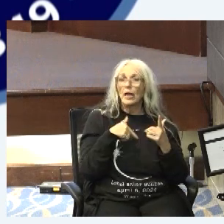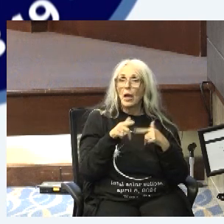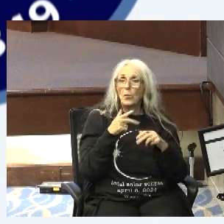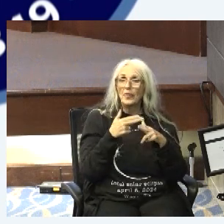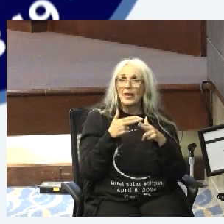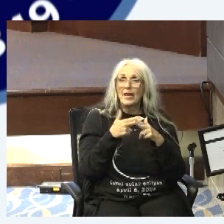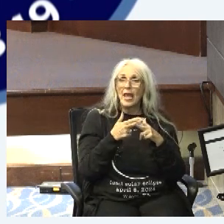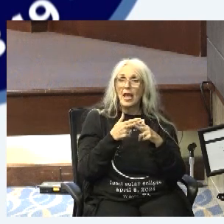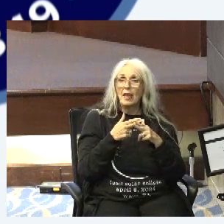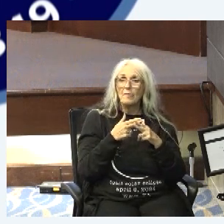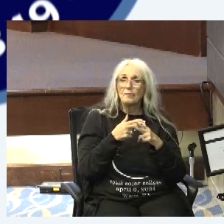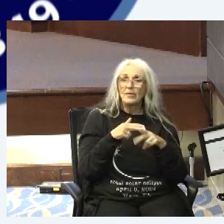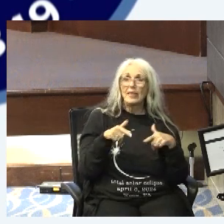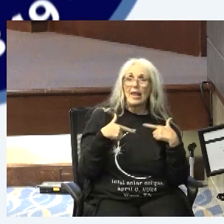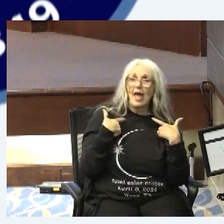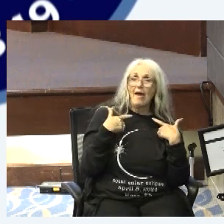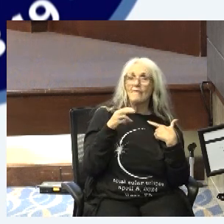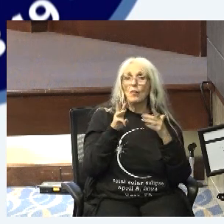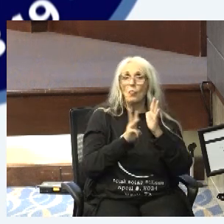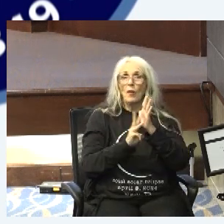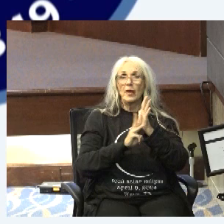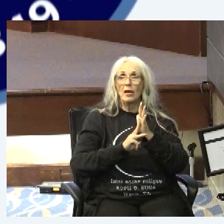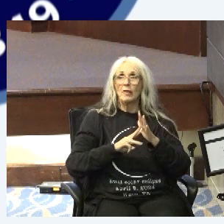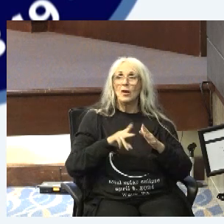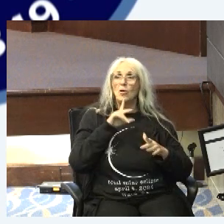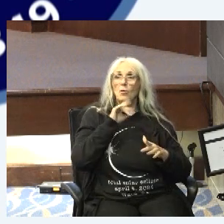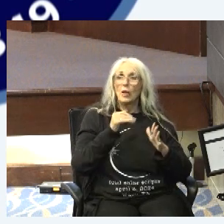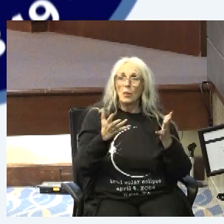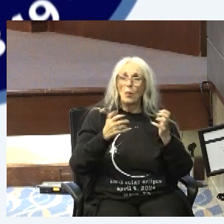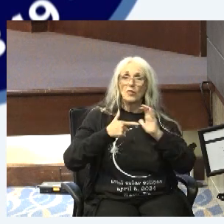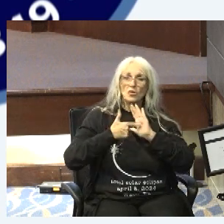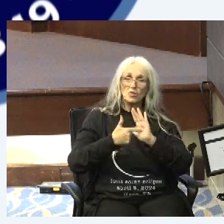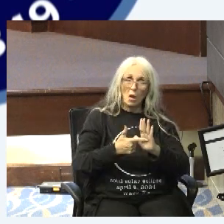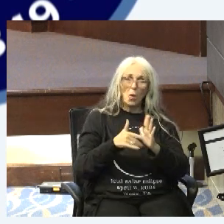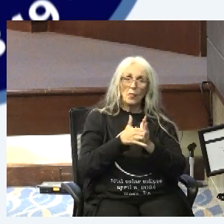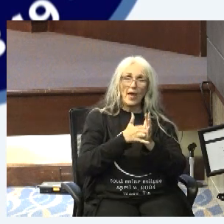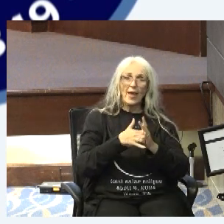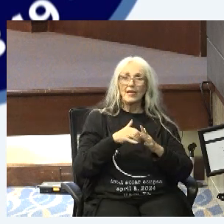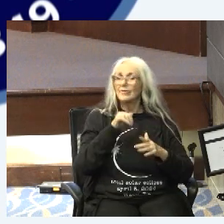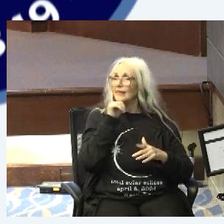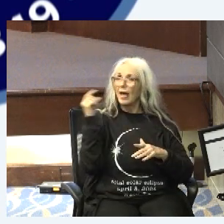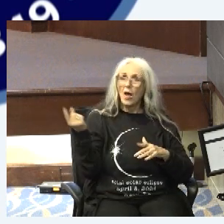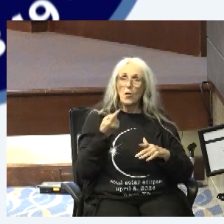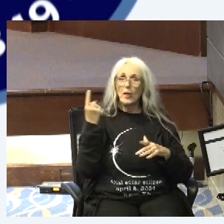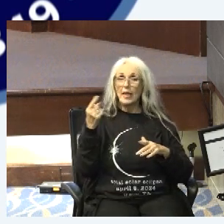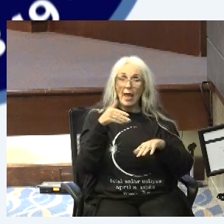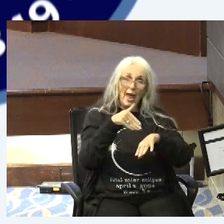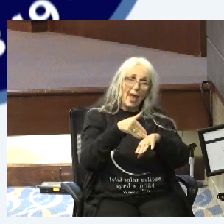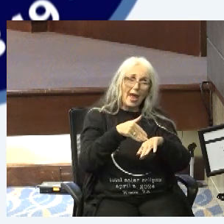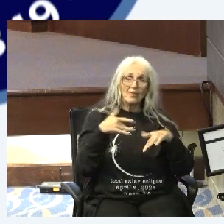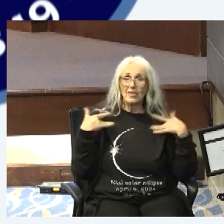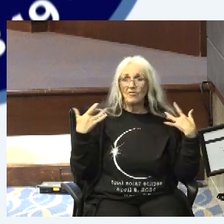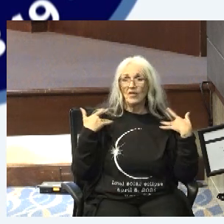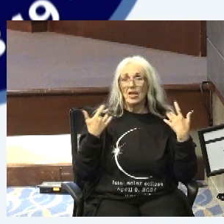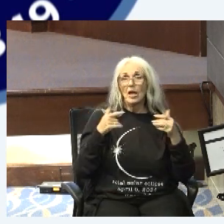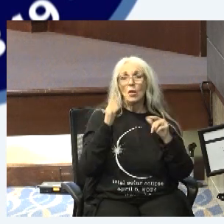of the event, The Live from Waco, we wanted to really show that aspect. And so it's not just about at the event, it's going to be broadcast, and you will